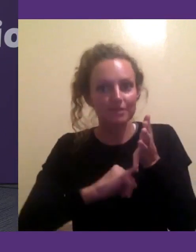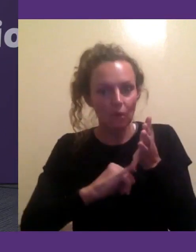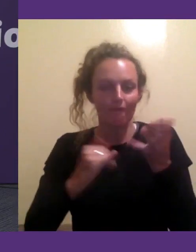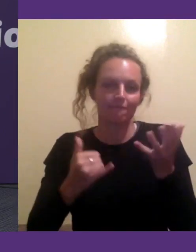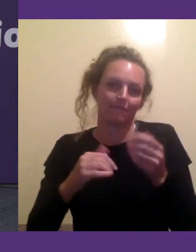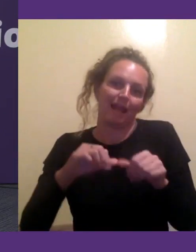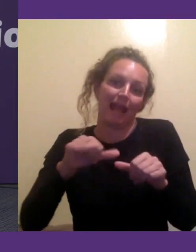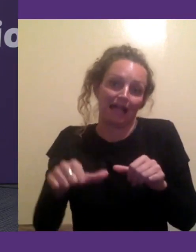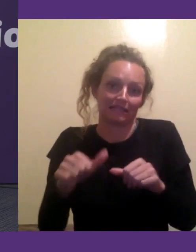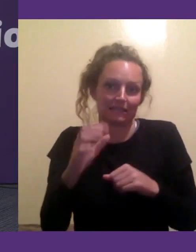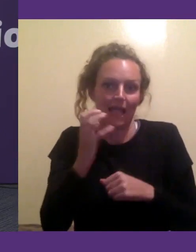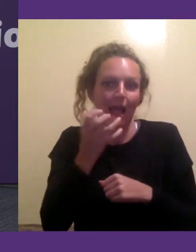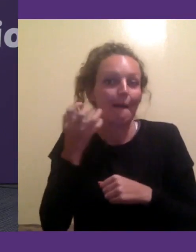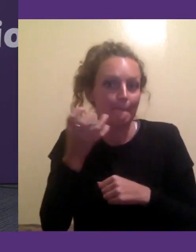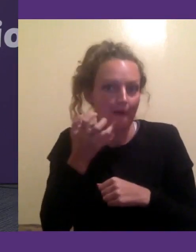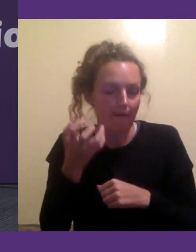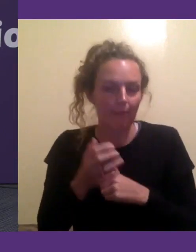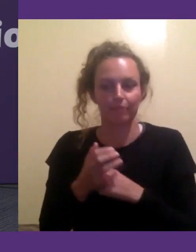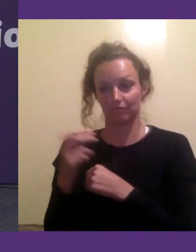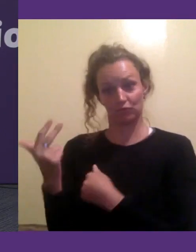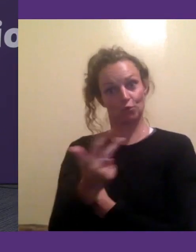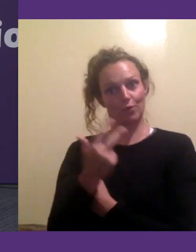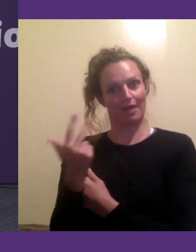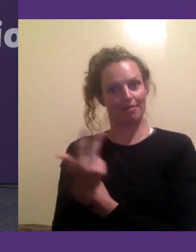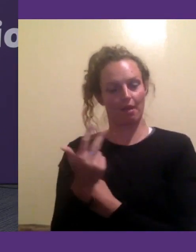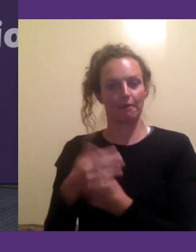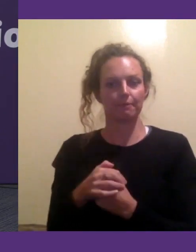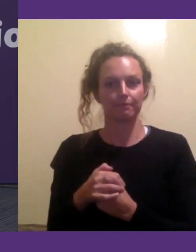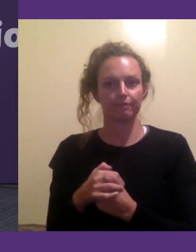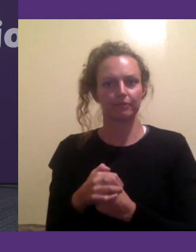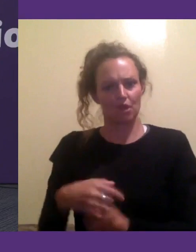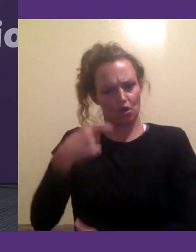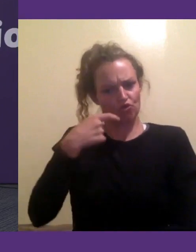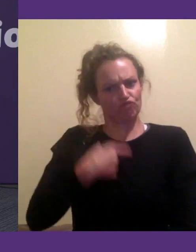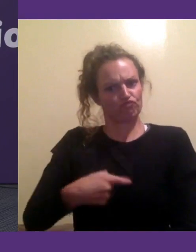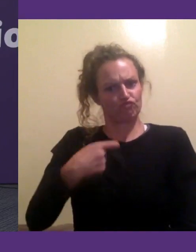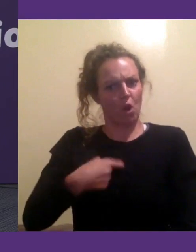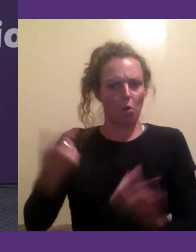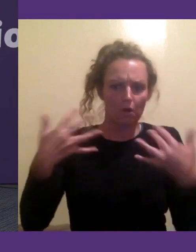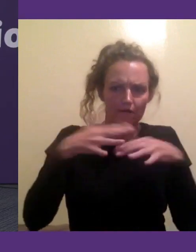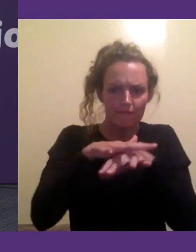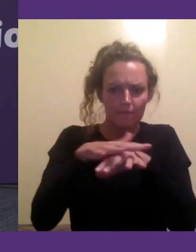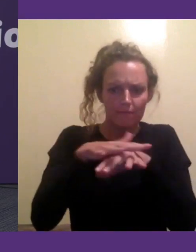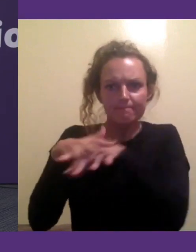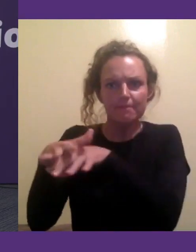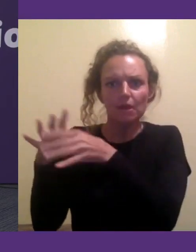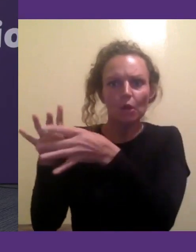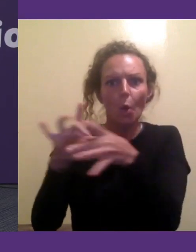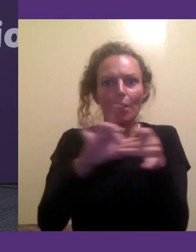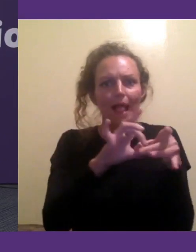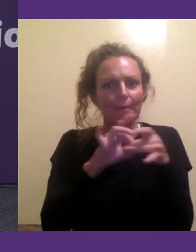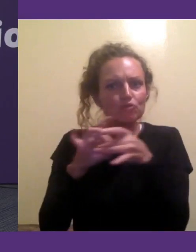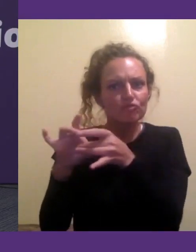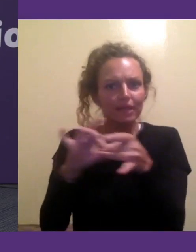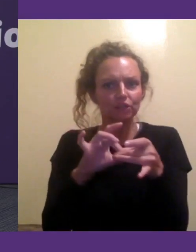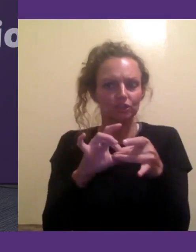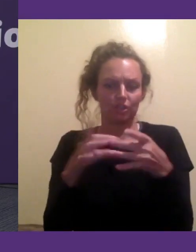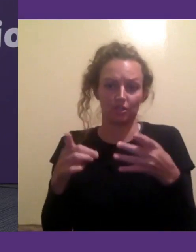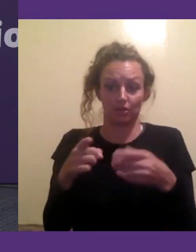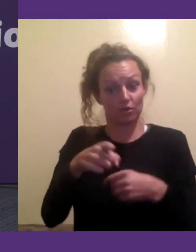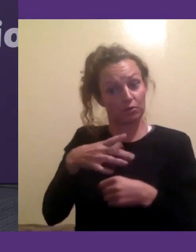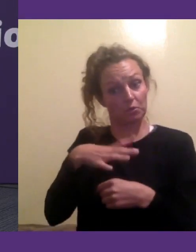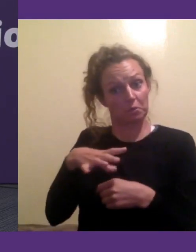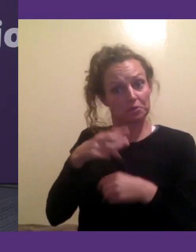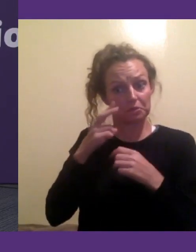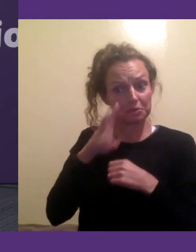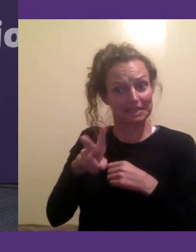that. What role does that collaboration play in your work generally? I mean, is there particular things you're looking for, or is it more just out there